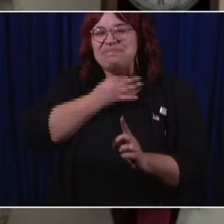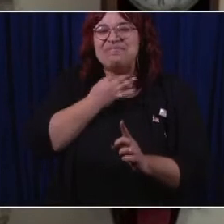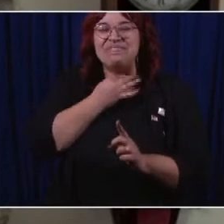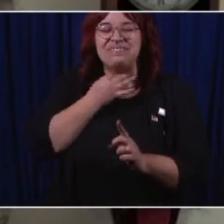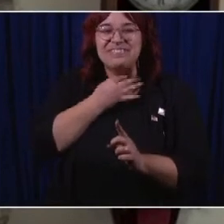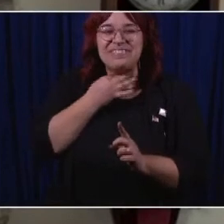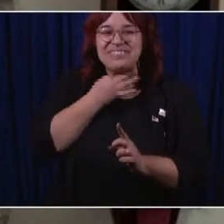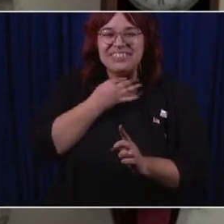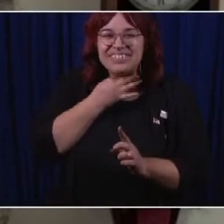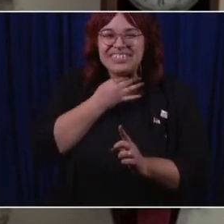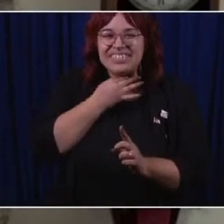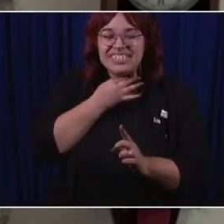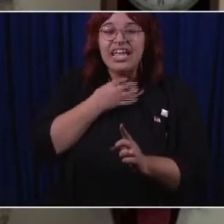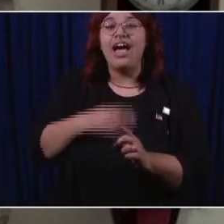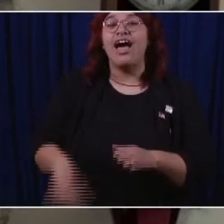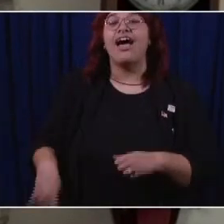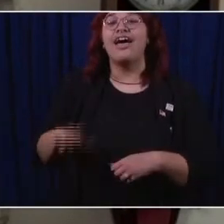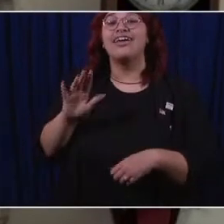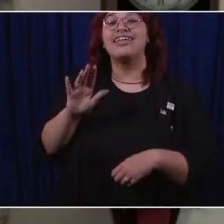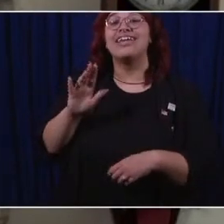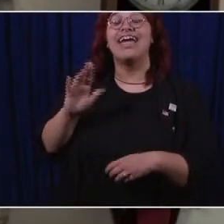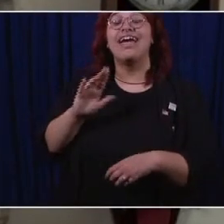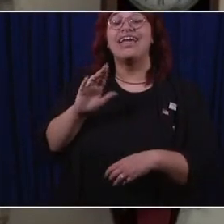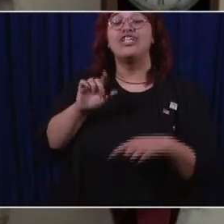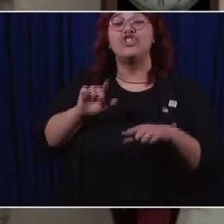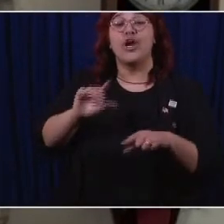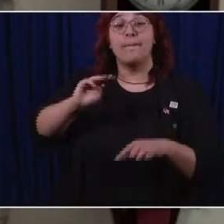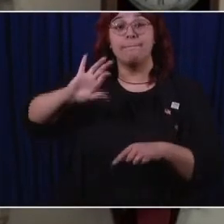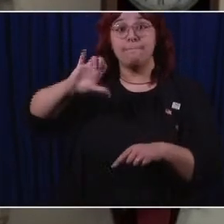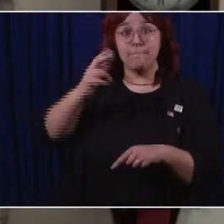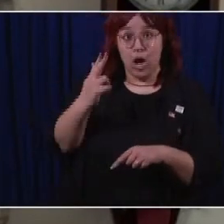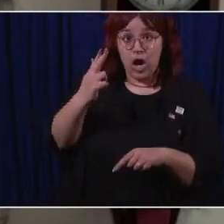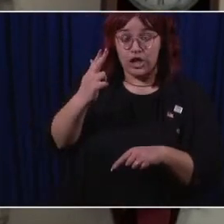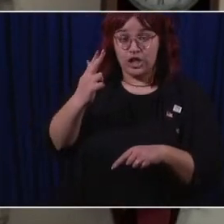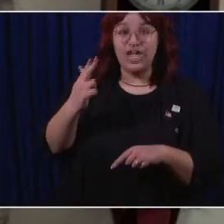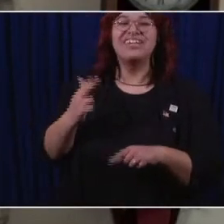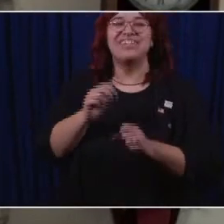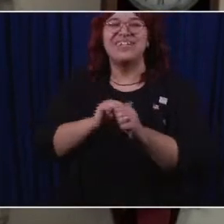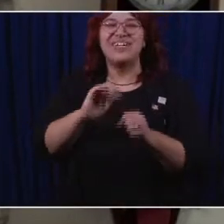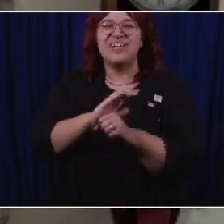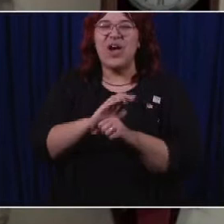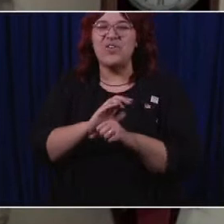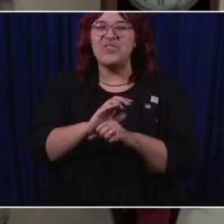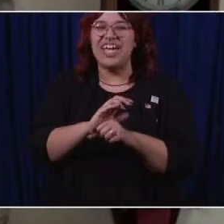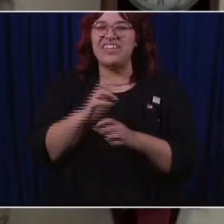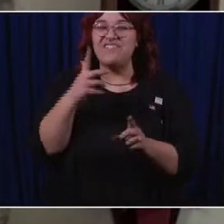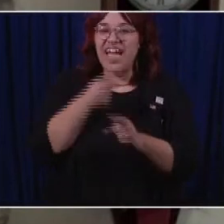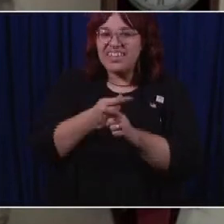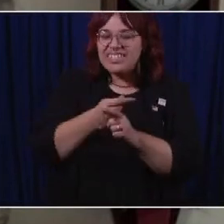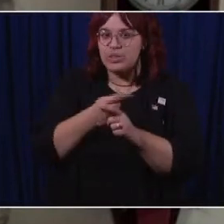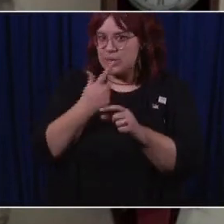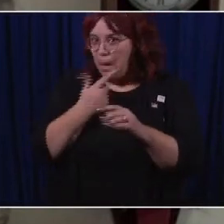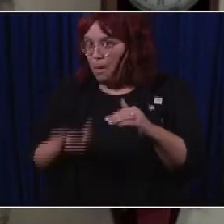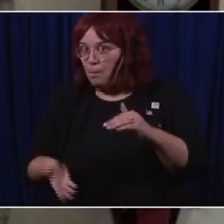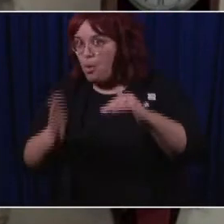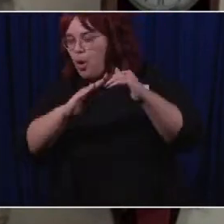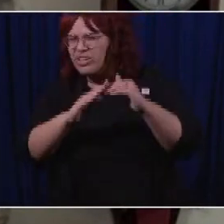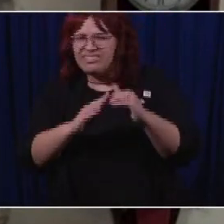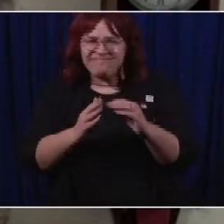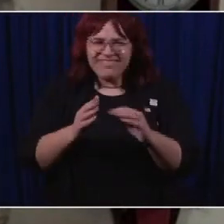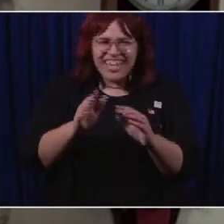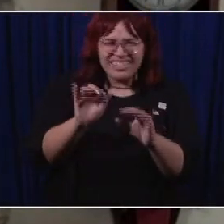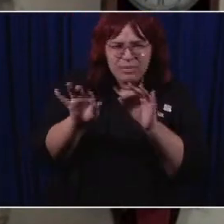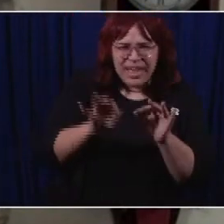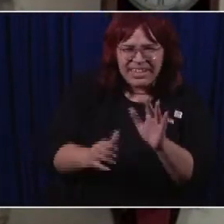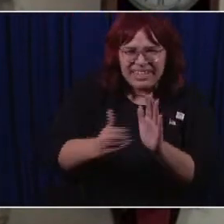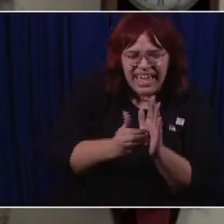of influx of more vaccines we're going to be getting in March? And also, Sure. Do you have any sort of ballpark of when the vast majority